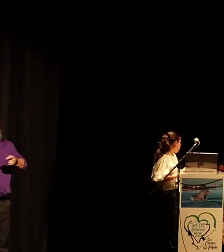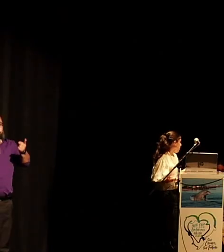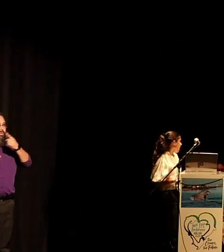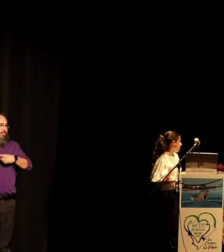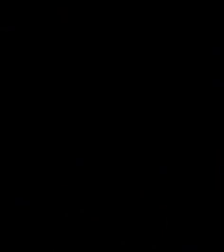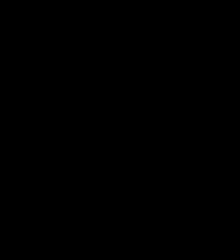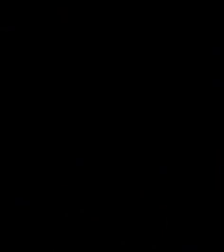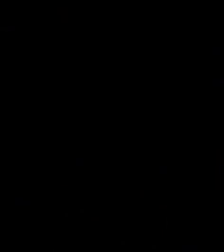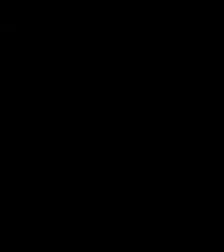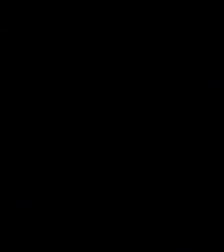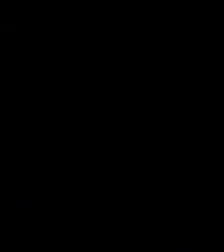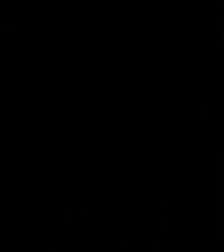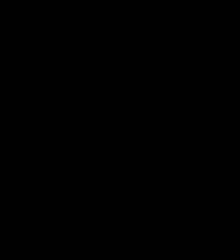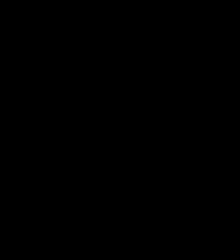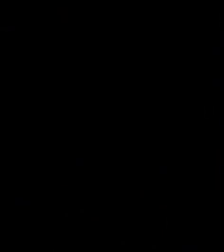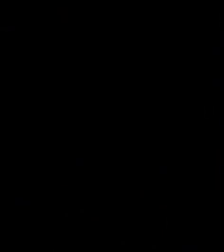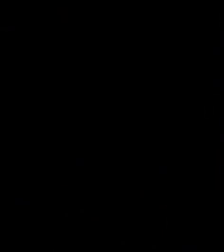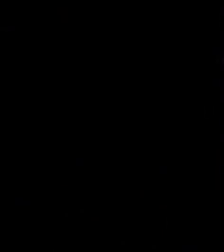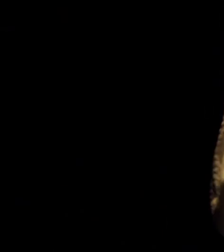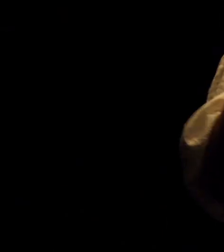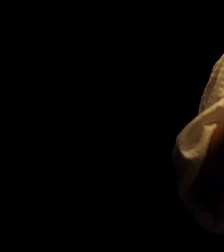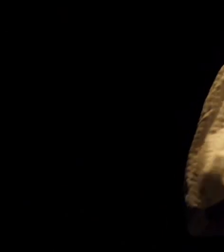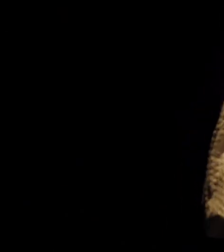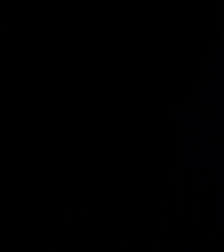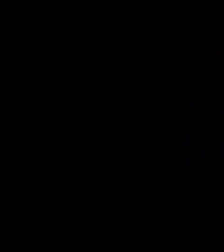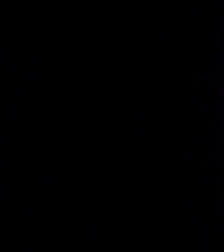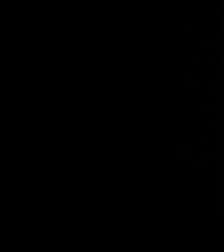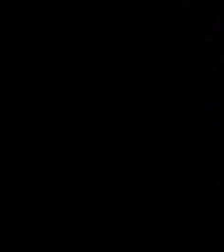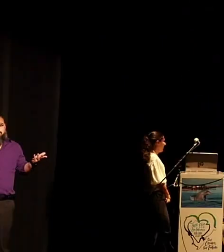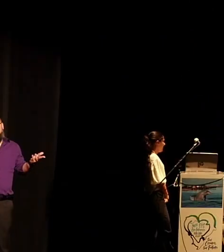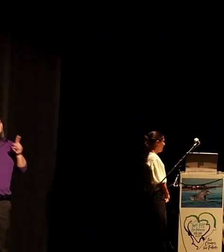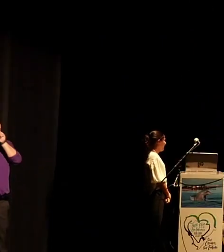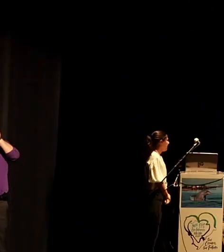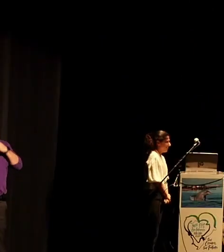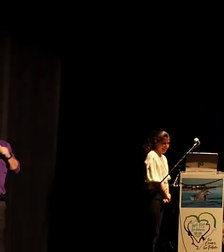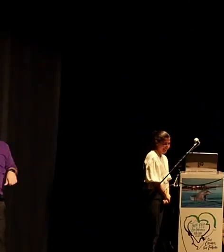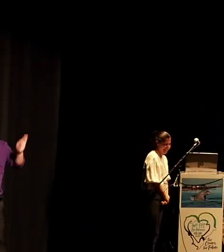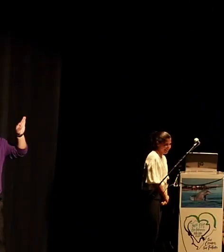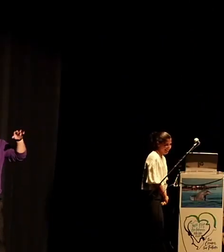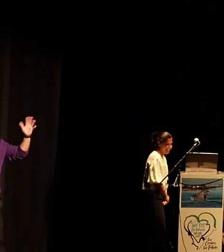I don't know if we have any time, but if we don't, feel free to contact me.